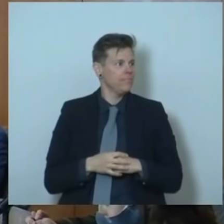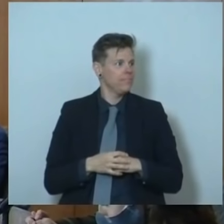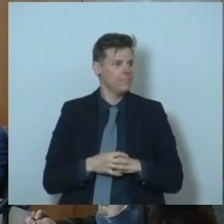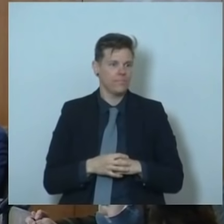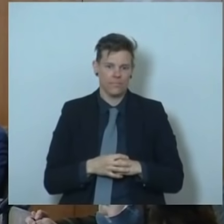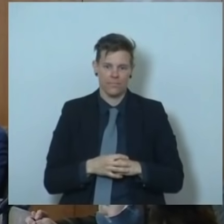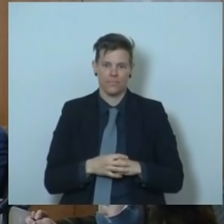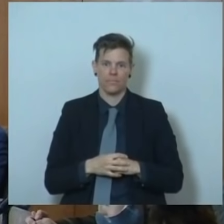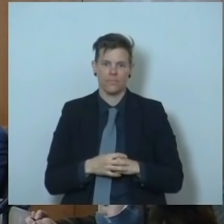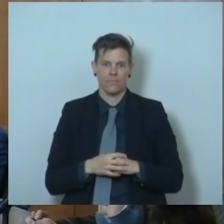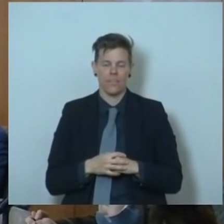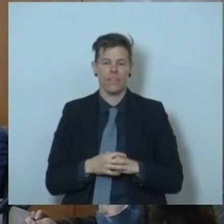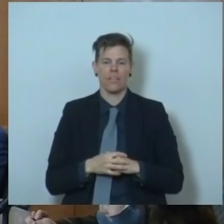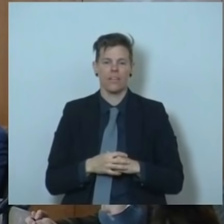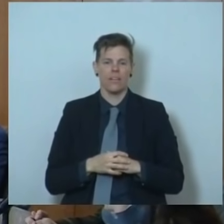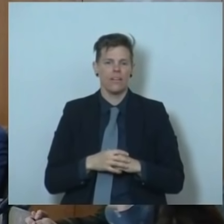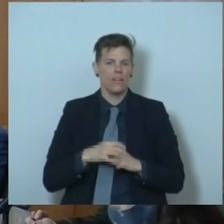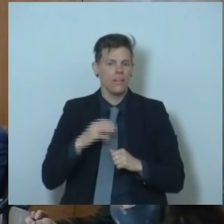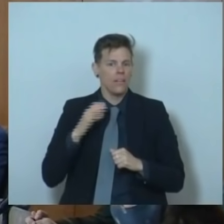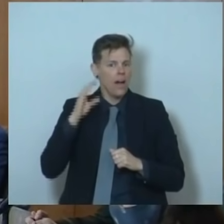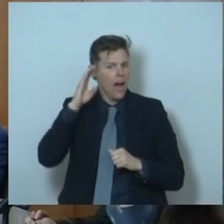Hi, thanks for this opportunity.